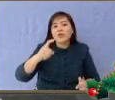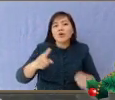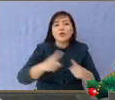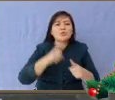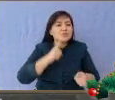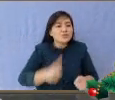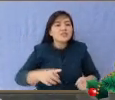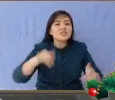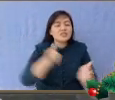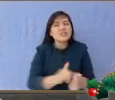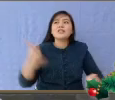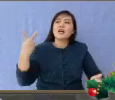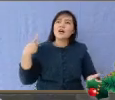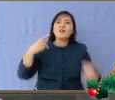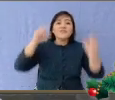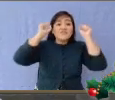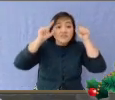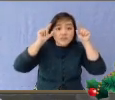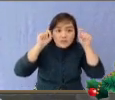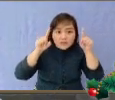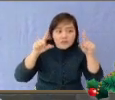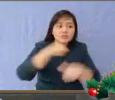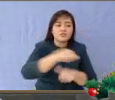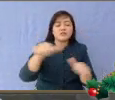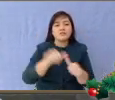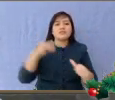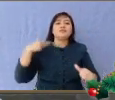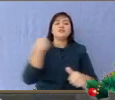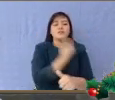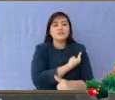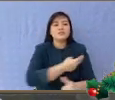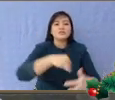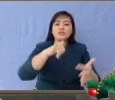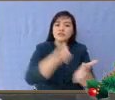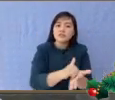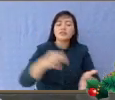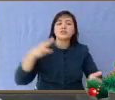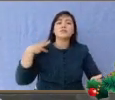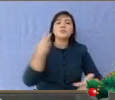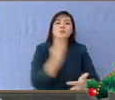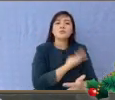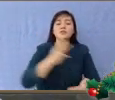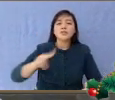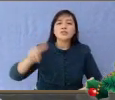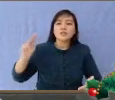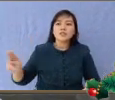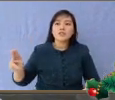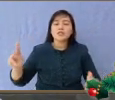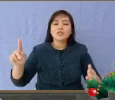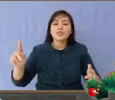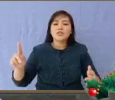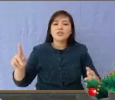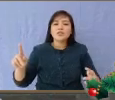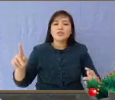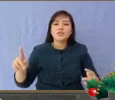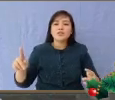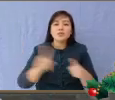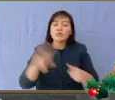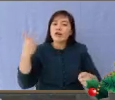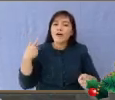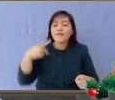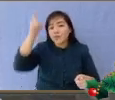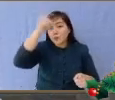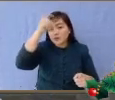that needs to be properly and fearfully respected, and it takes wisdom to see through the